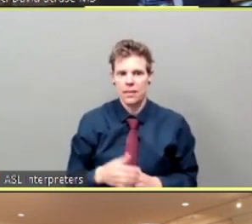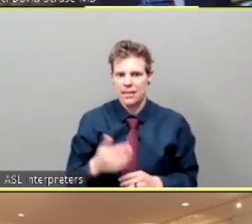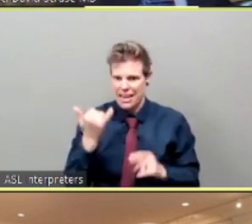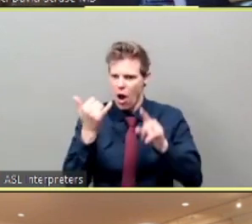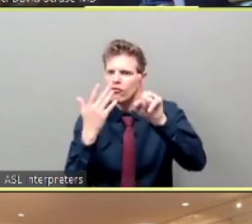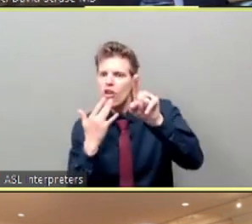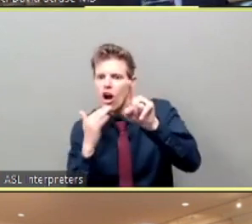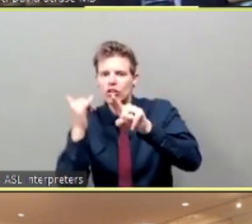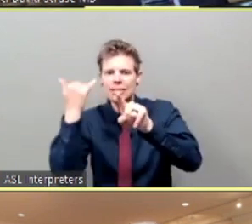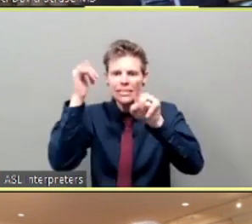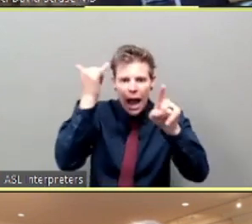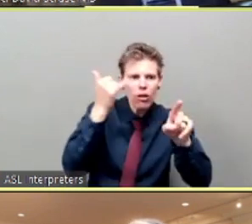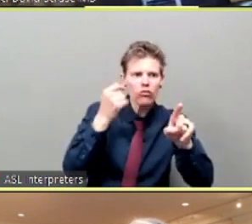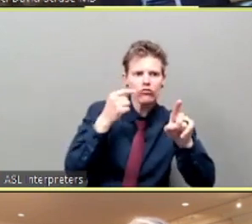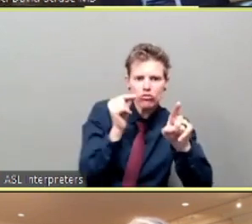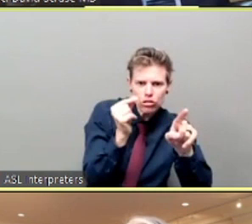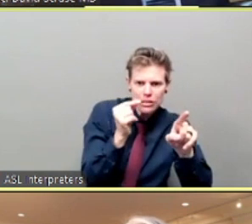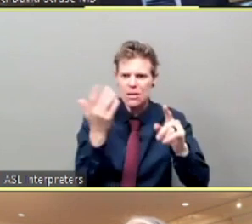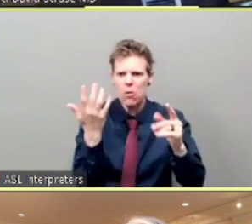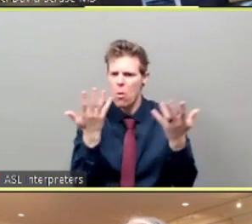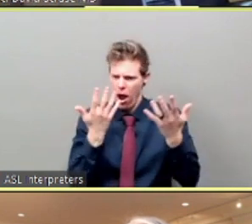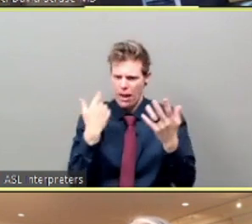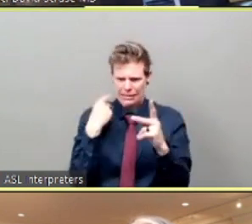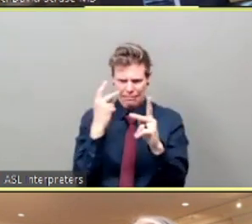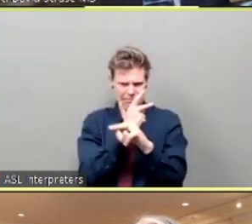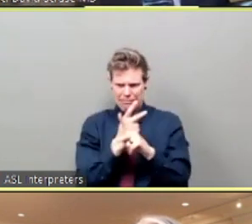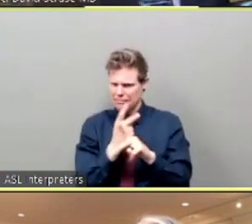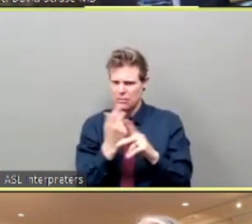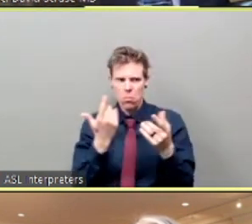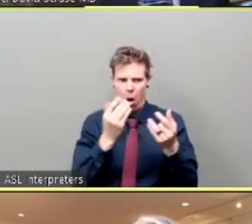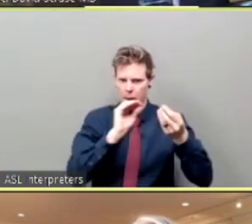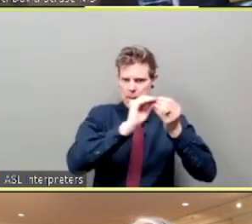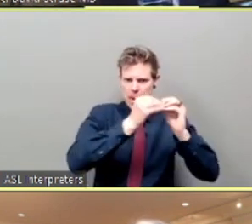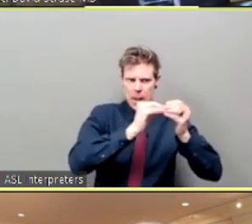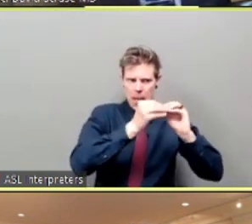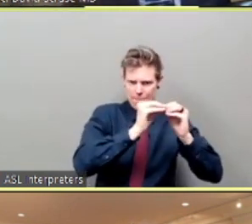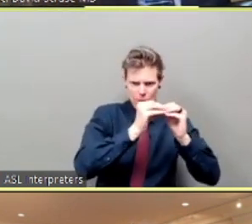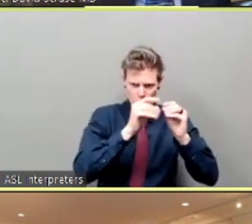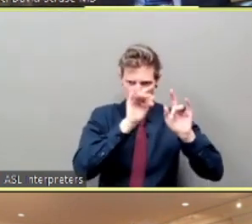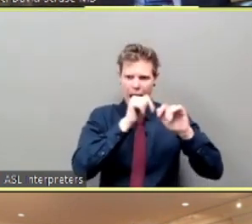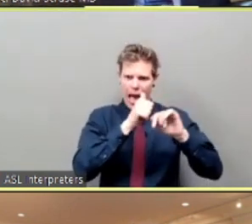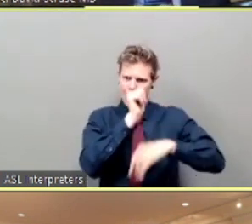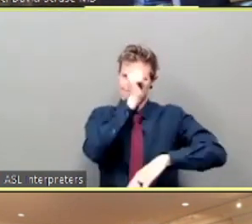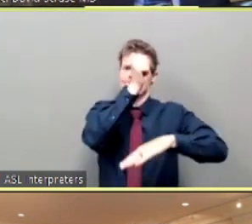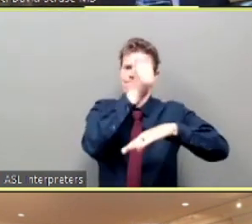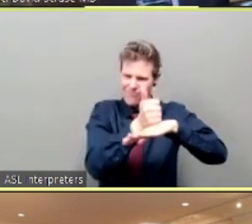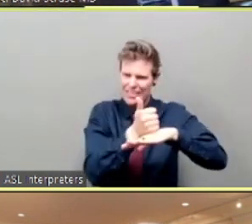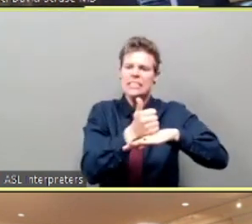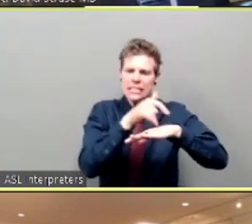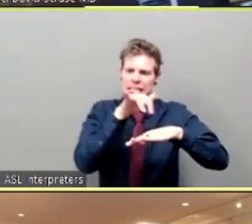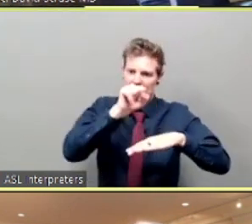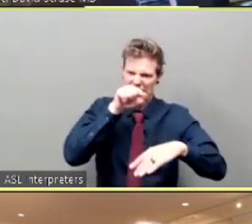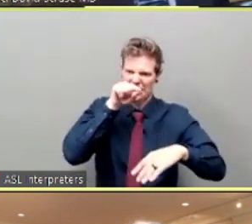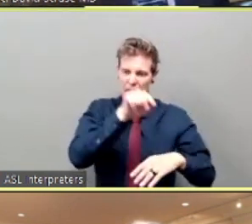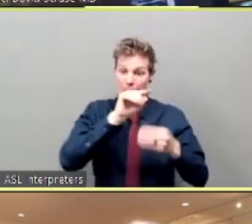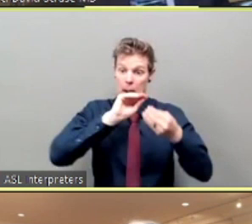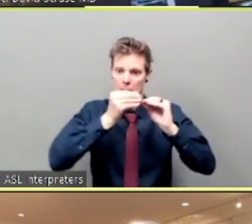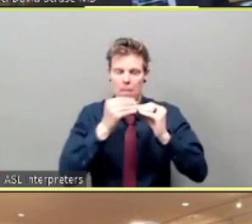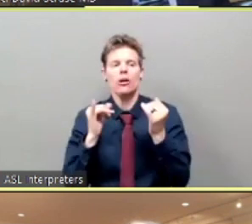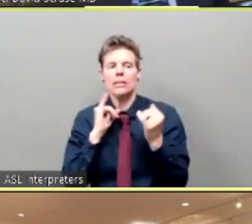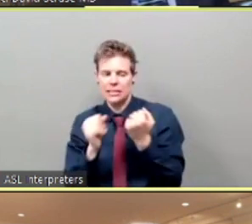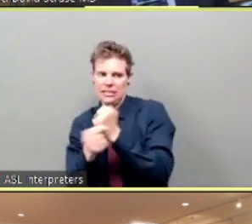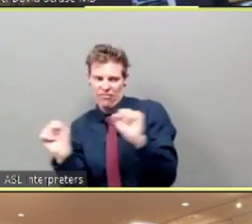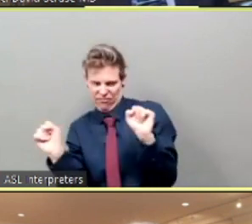best measures of safety in communities. And up to now, we've been using case rates and test positivity rates, but our vaccination effort has